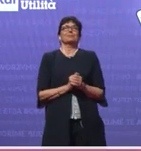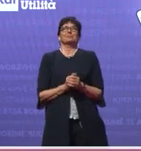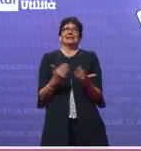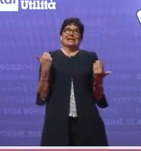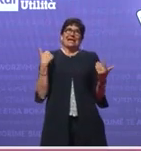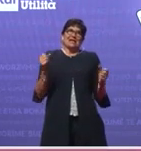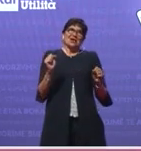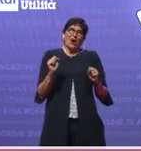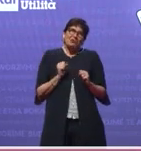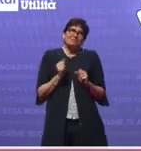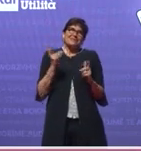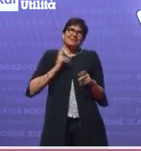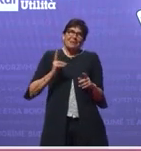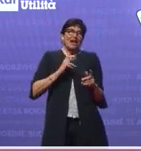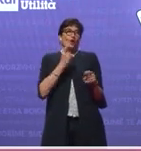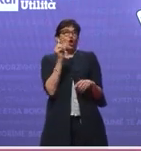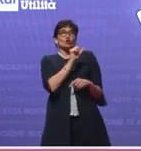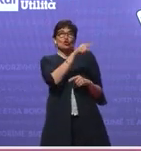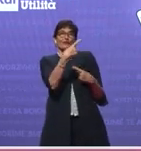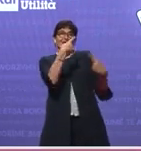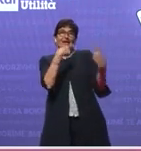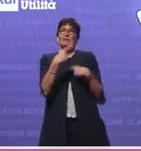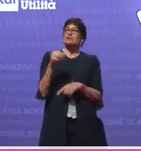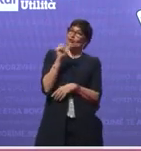much. I know that you're feeling a little quiet right now.